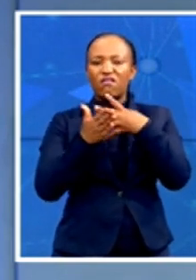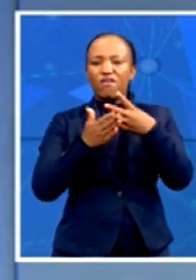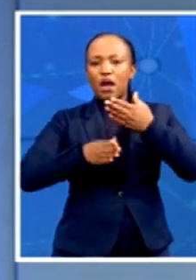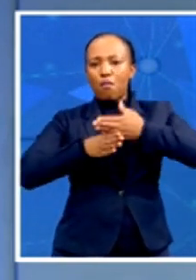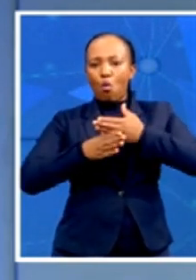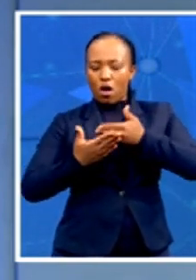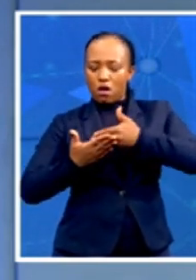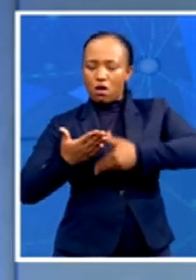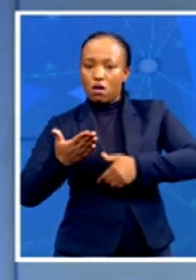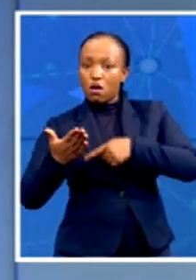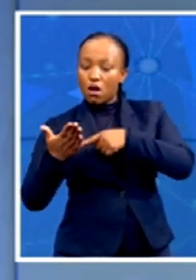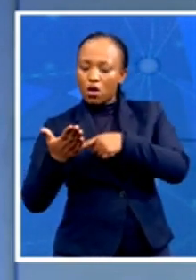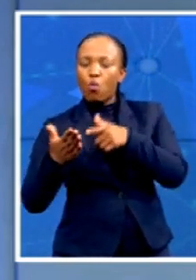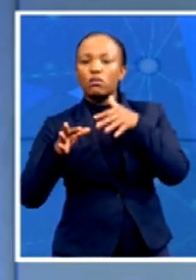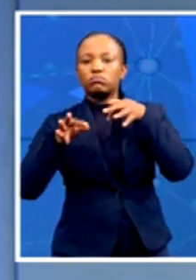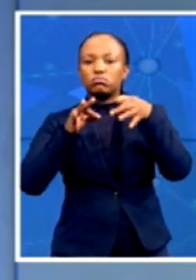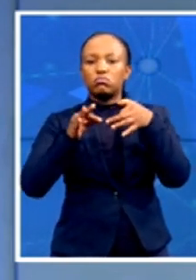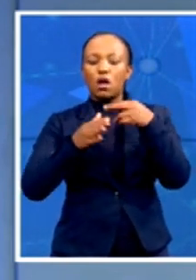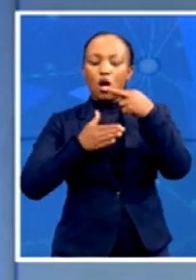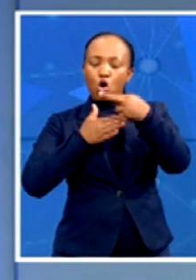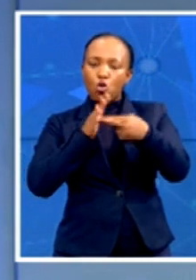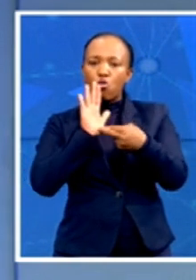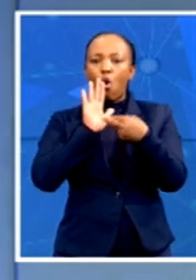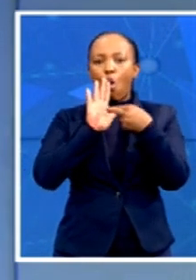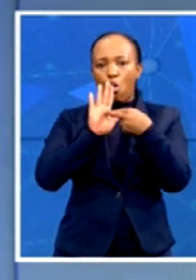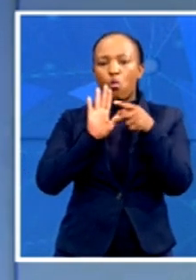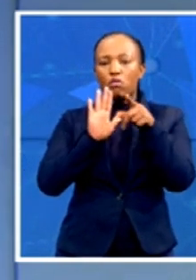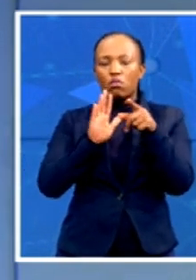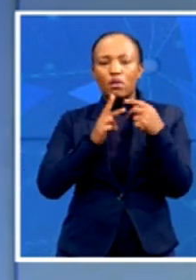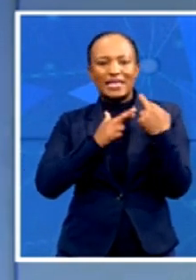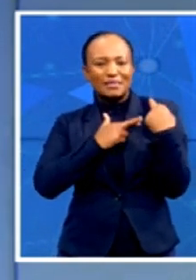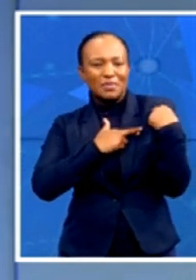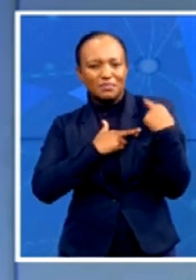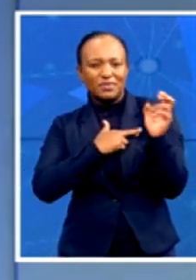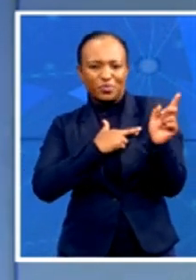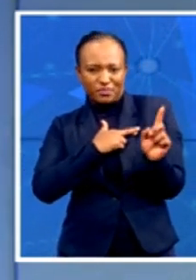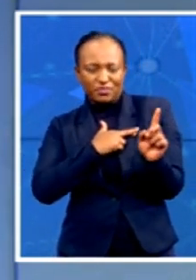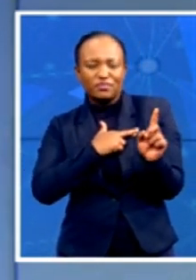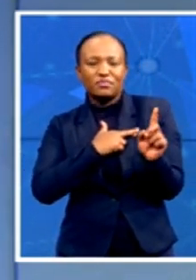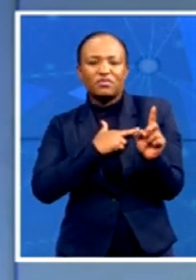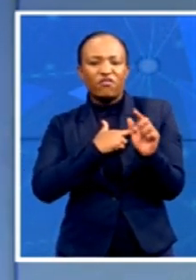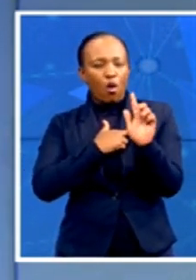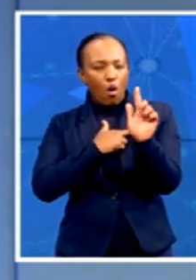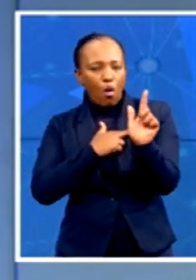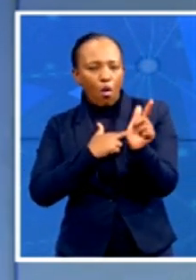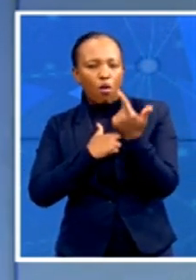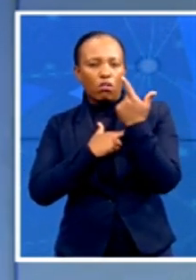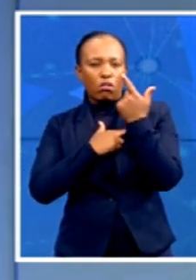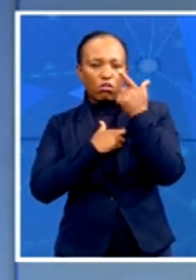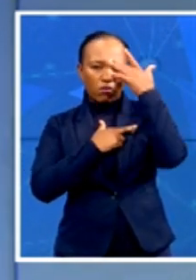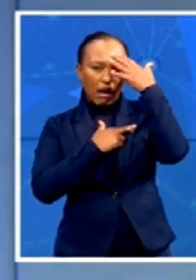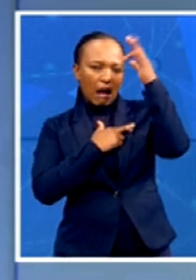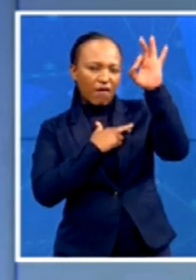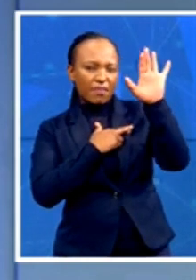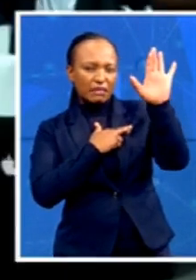and responsibilities amongst all organs of state in the preparation, as well